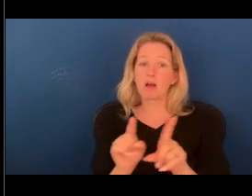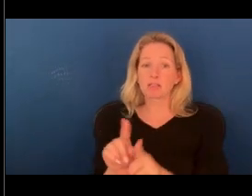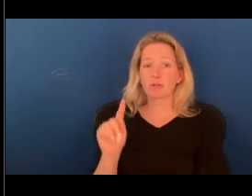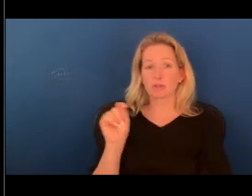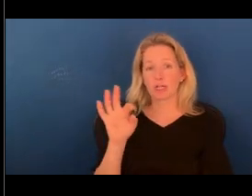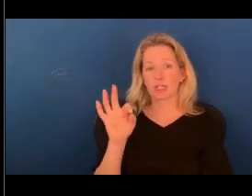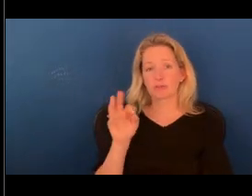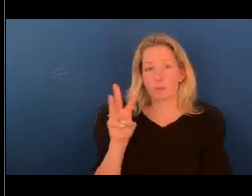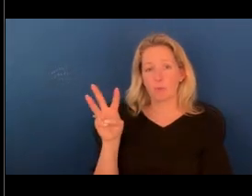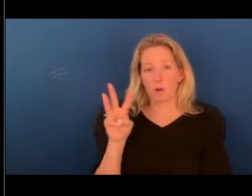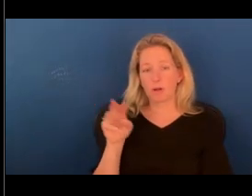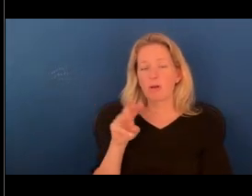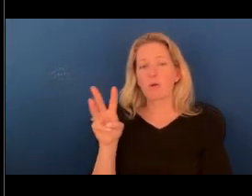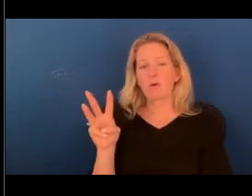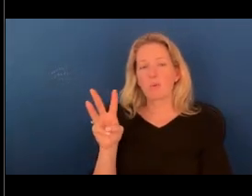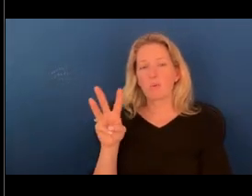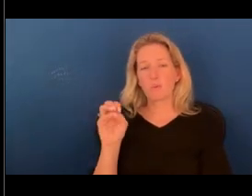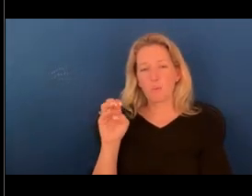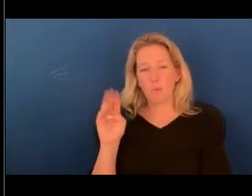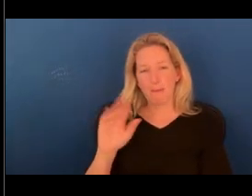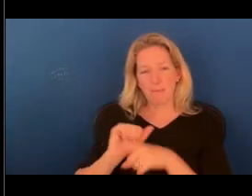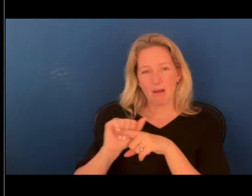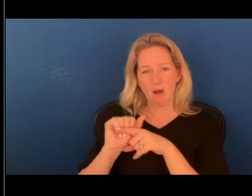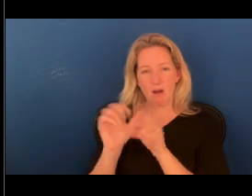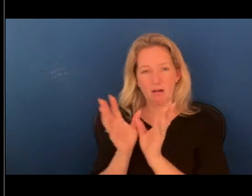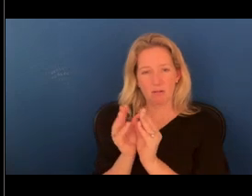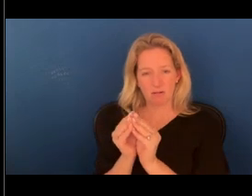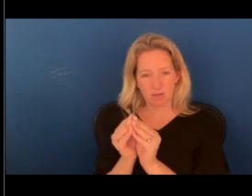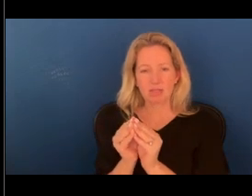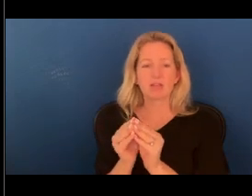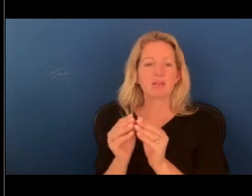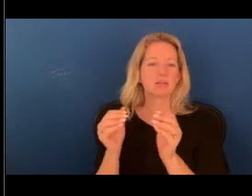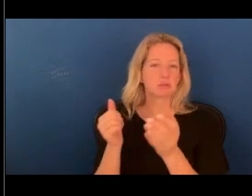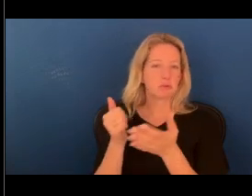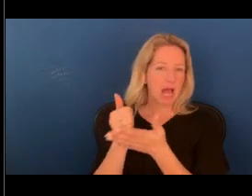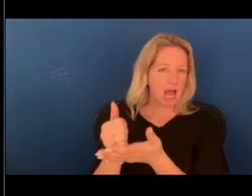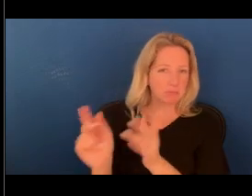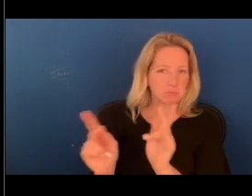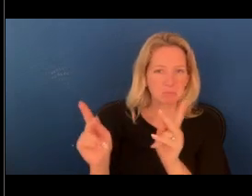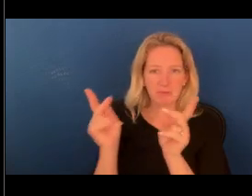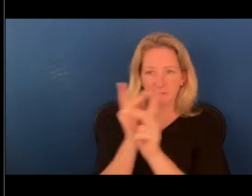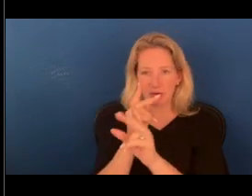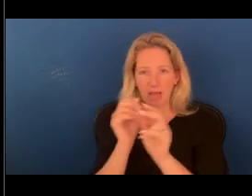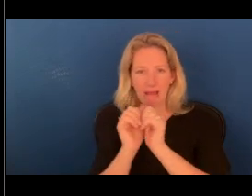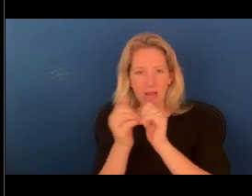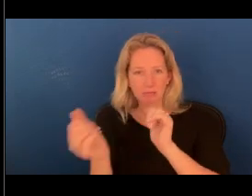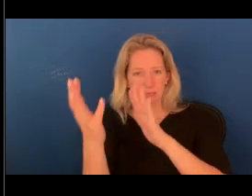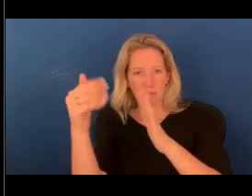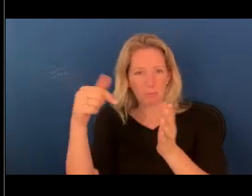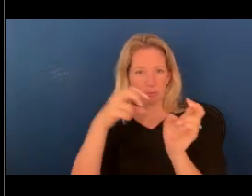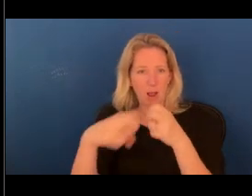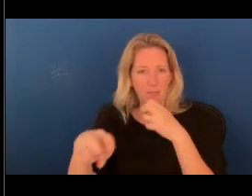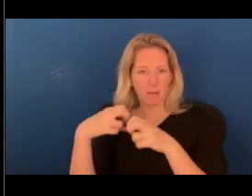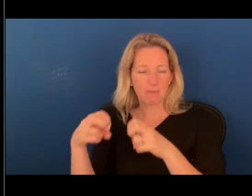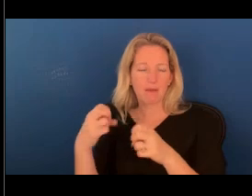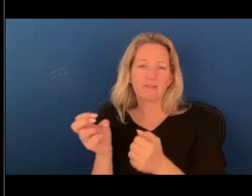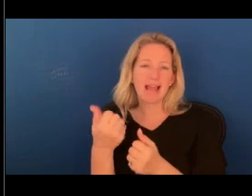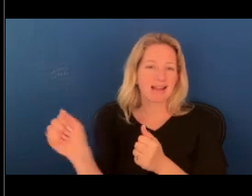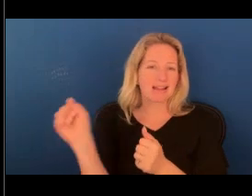some degree of focus on what stakeholders themselves can do to help mitigate the problem of aquatic trash related to the specific topic of the